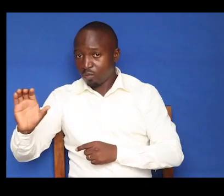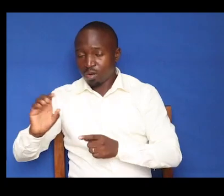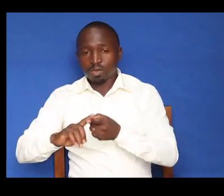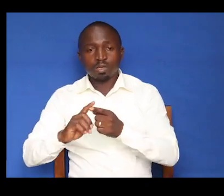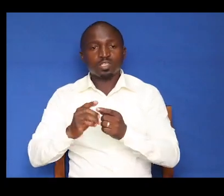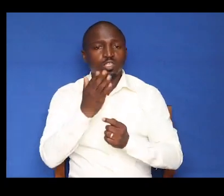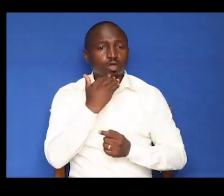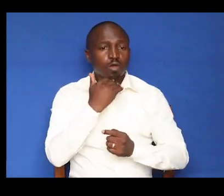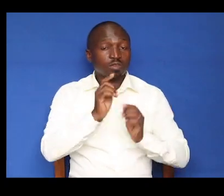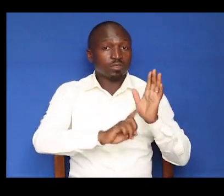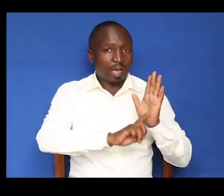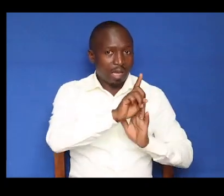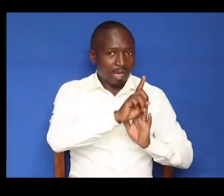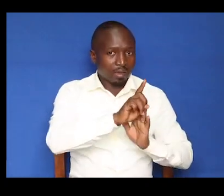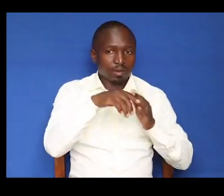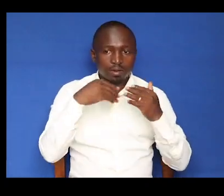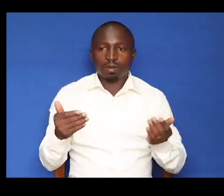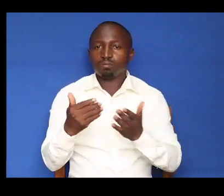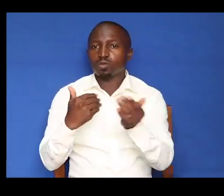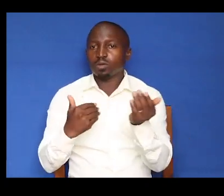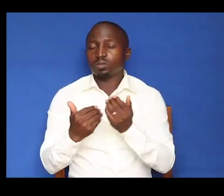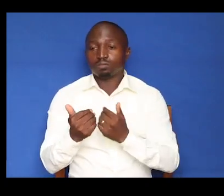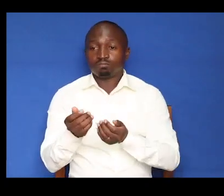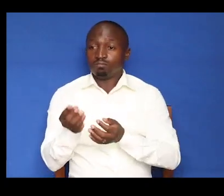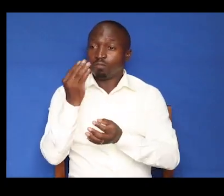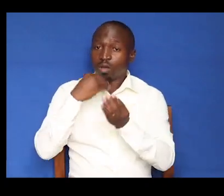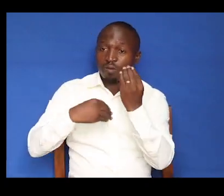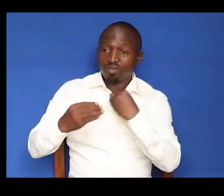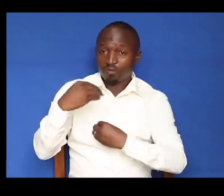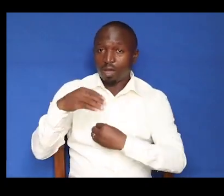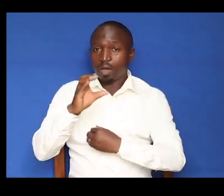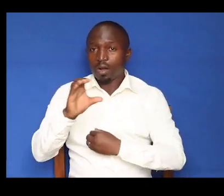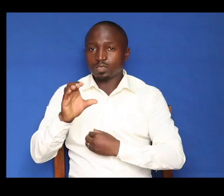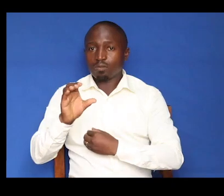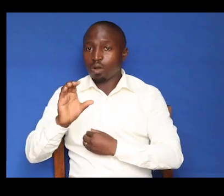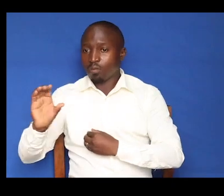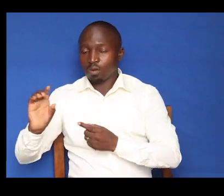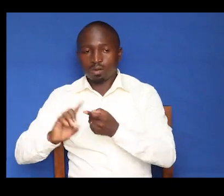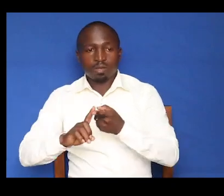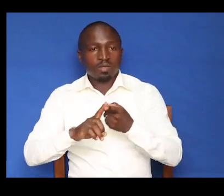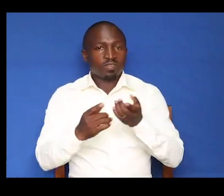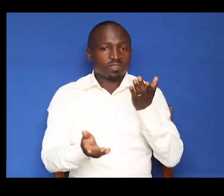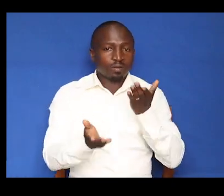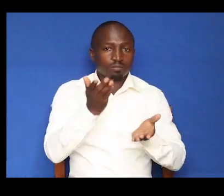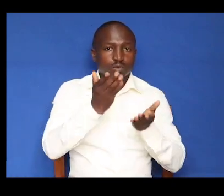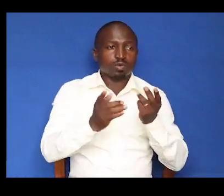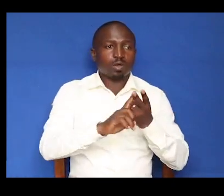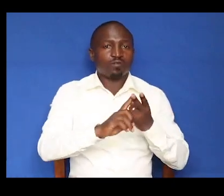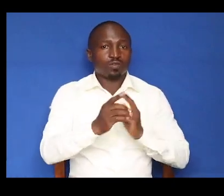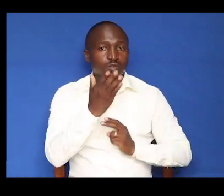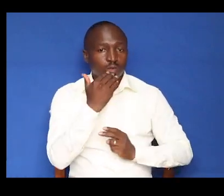salinity. Thus, by being consumed, it means to some extent the degree of